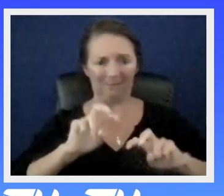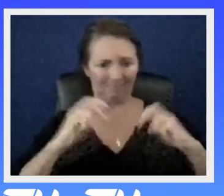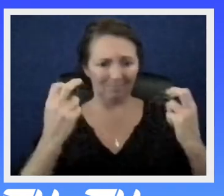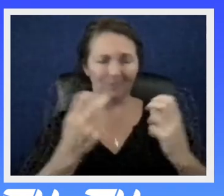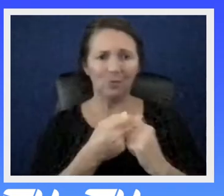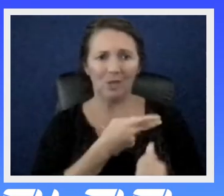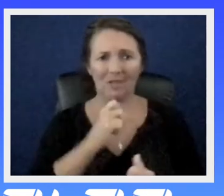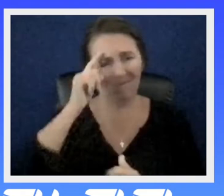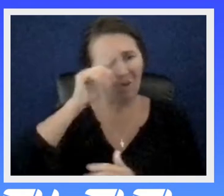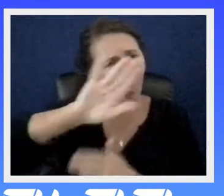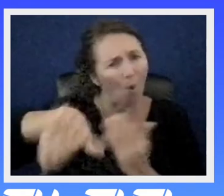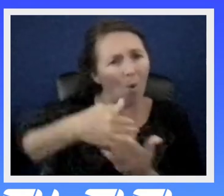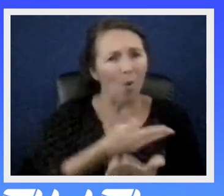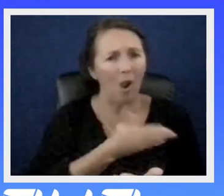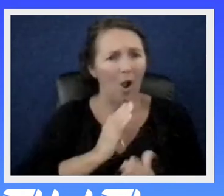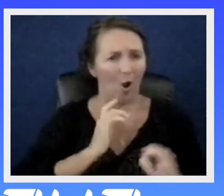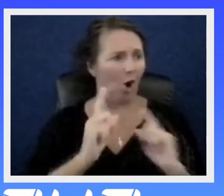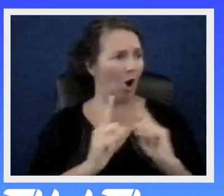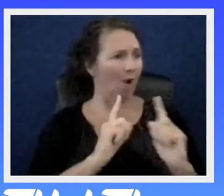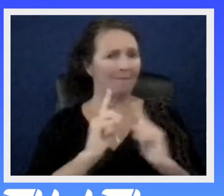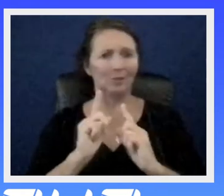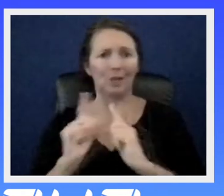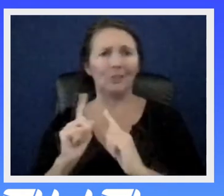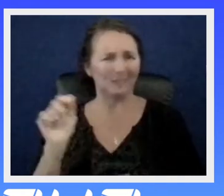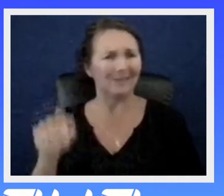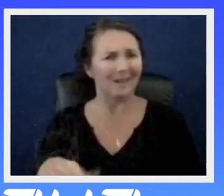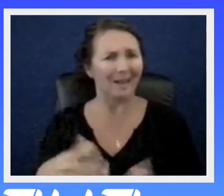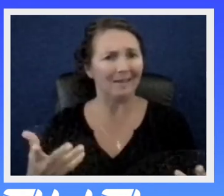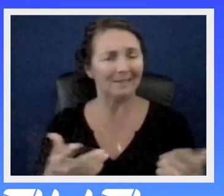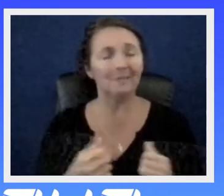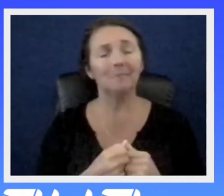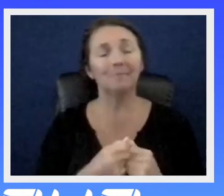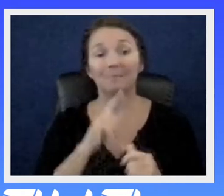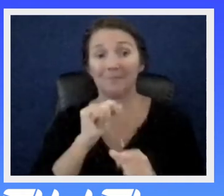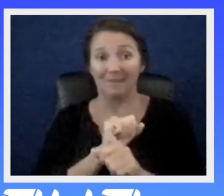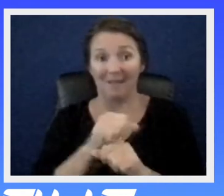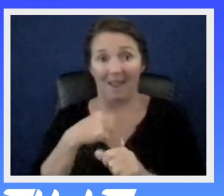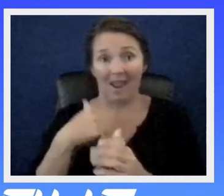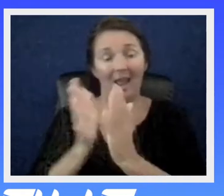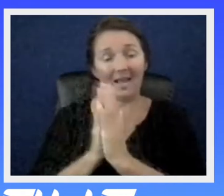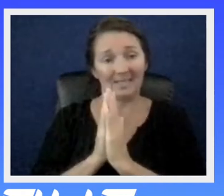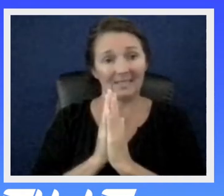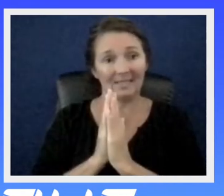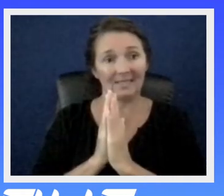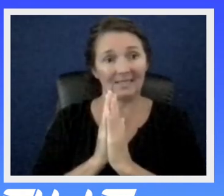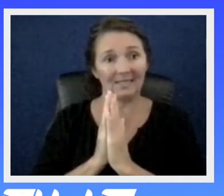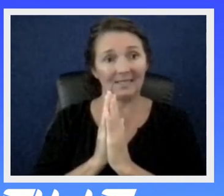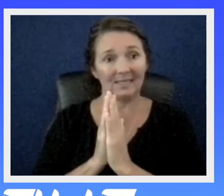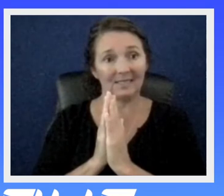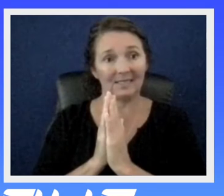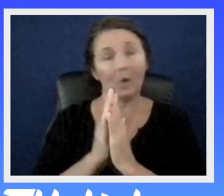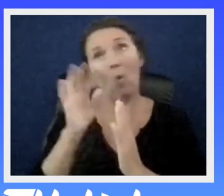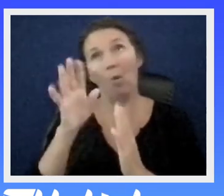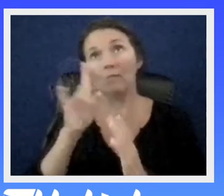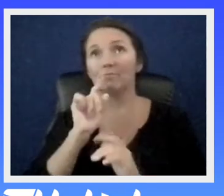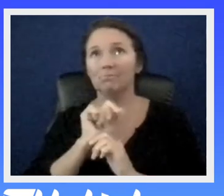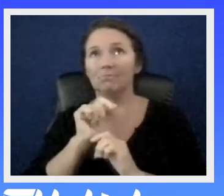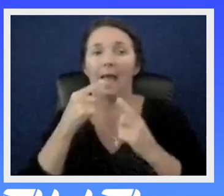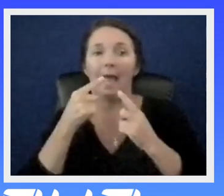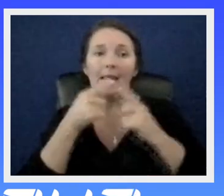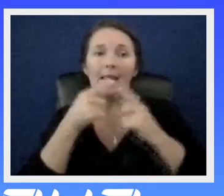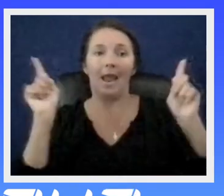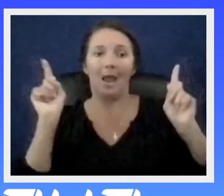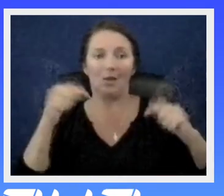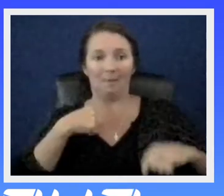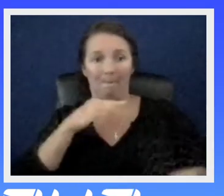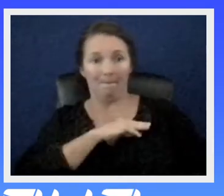conversations. That's why, in fact, I've asked for or have actually announced that as mayor, that